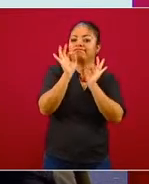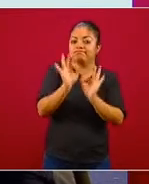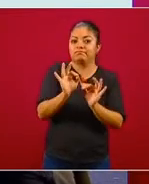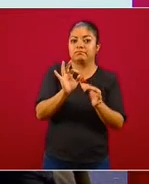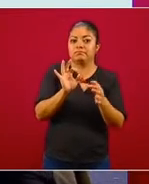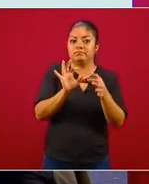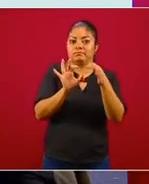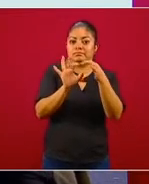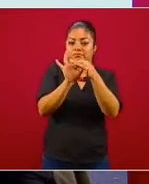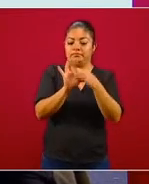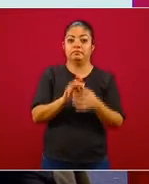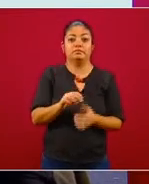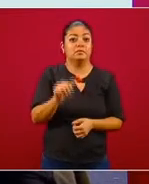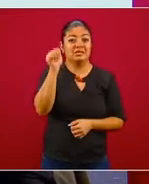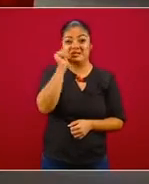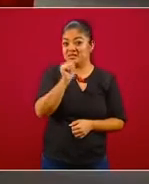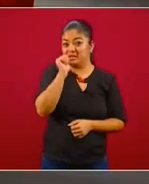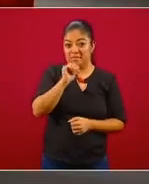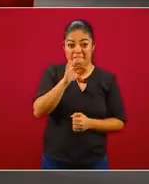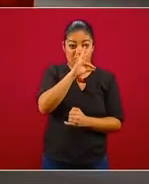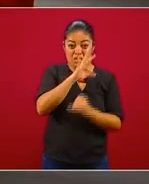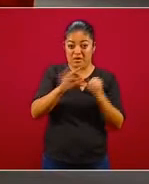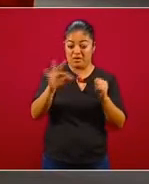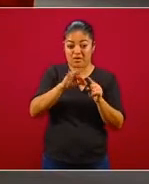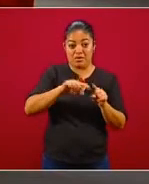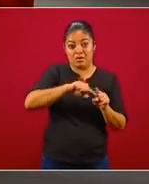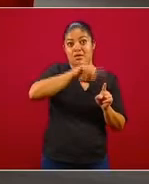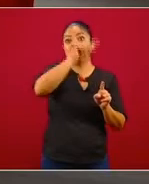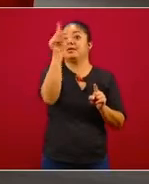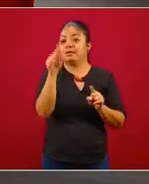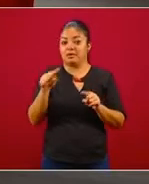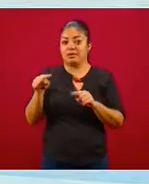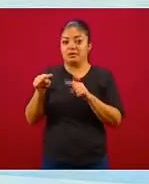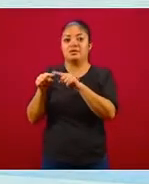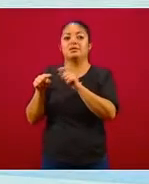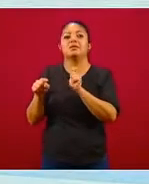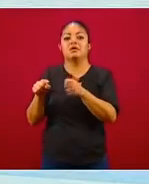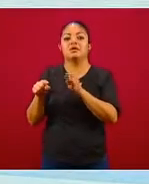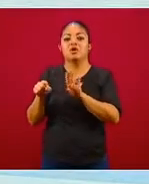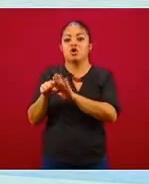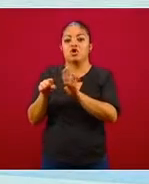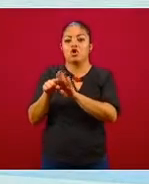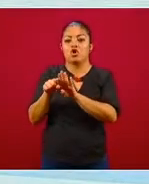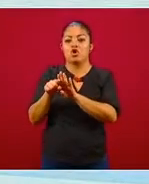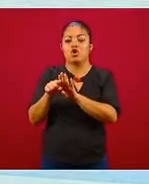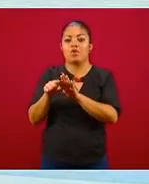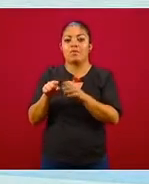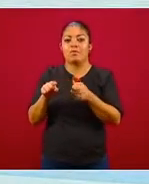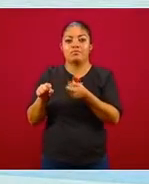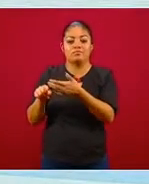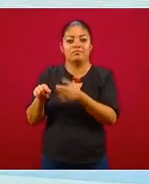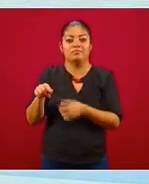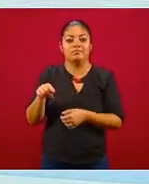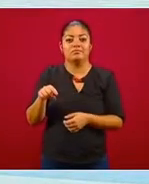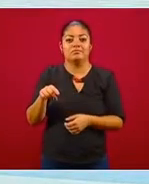a relation between the projection and what is actually happening.